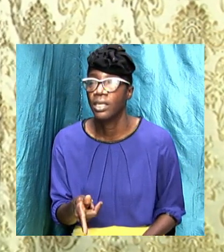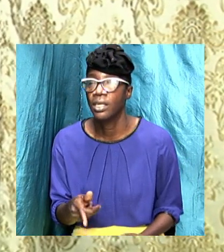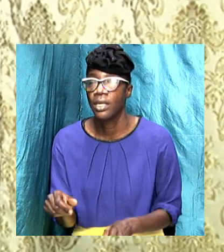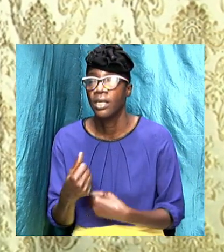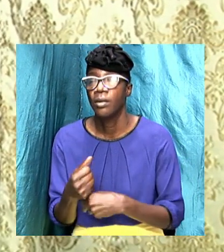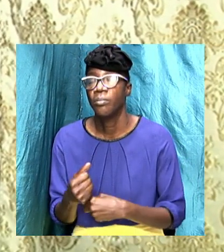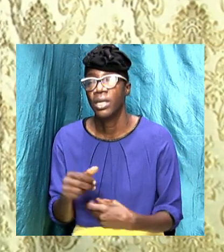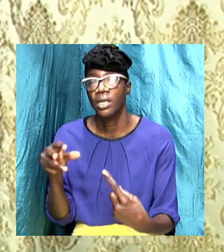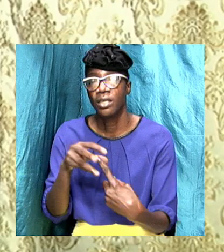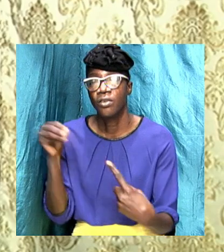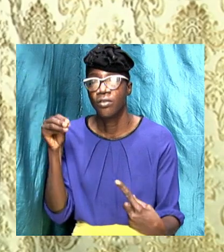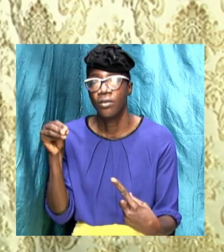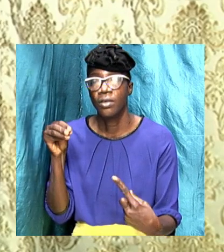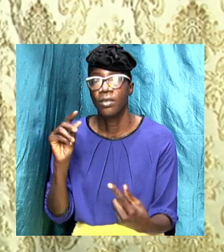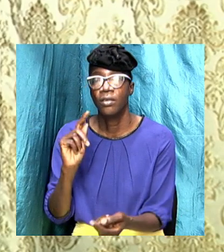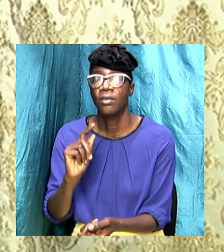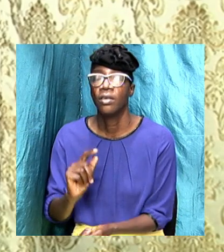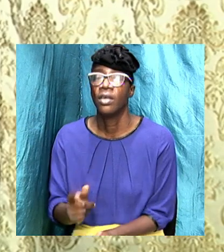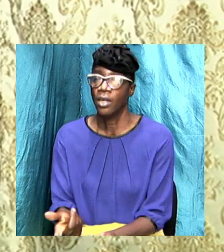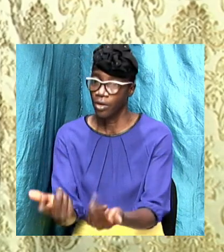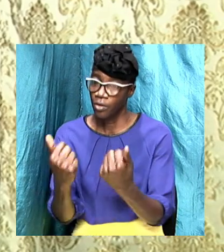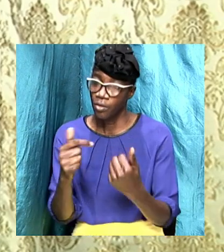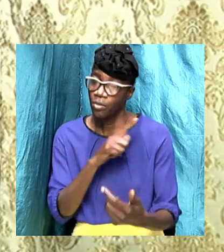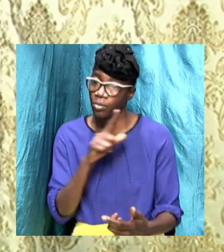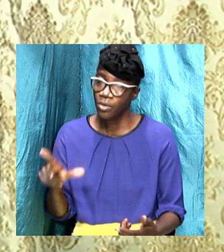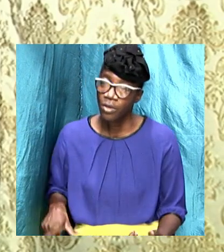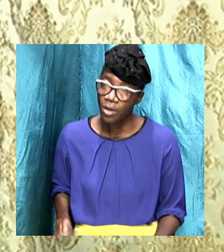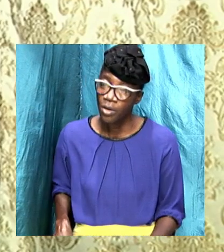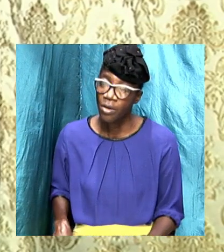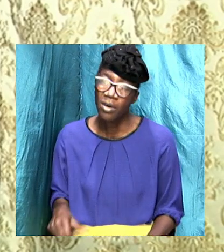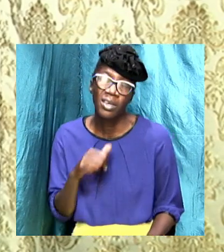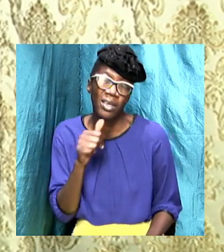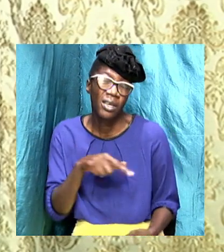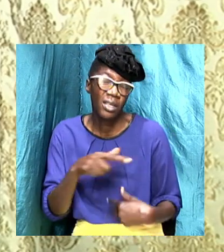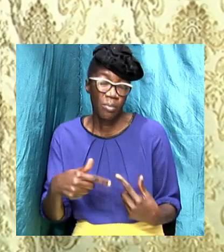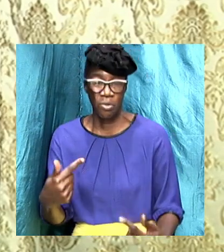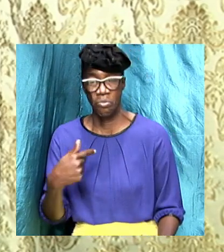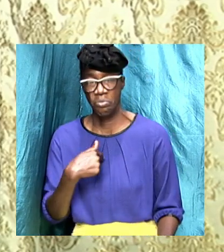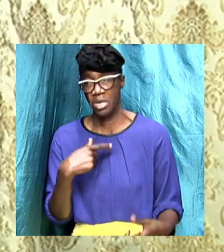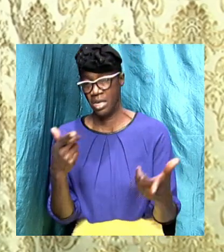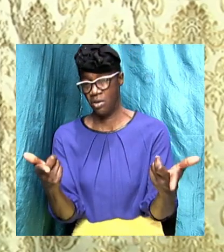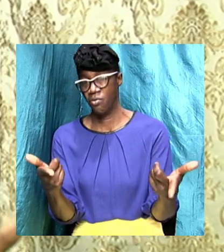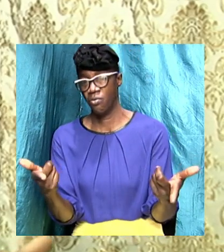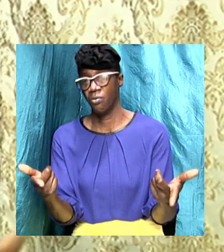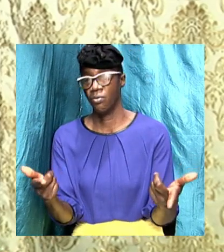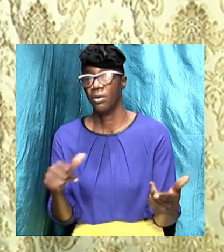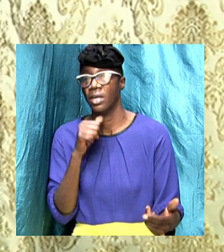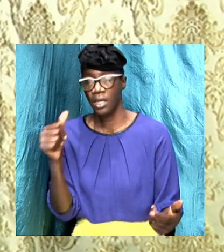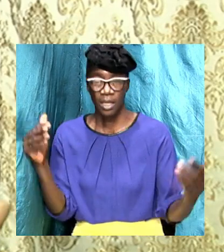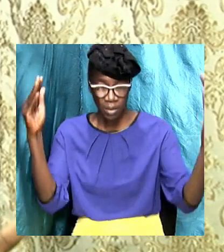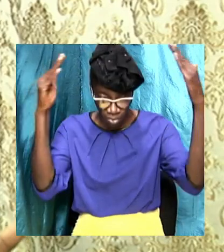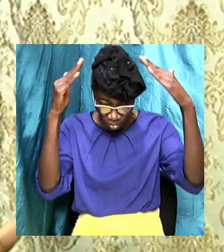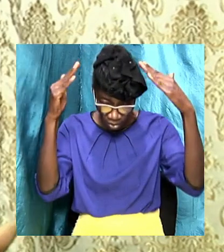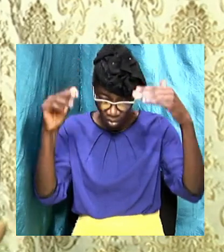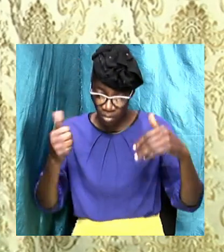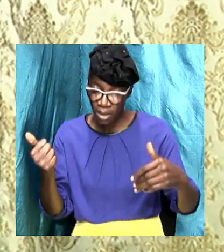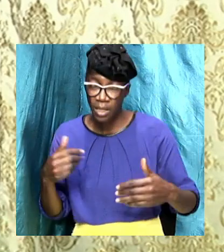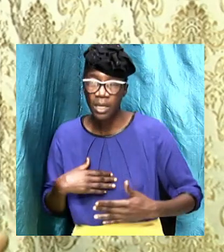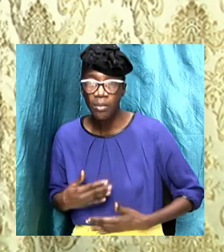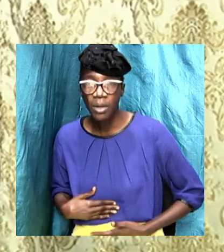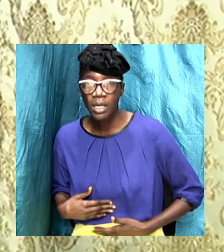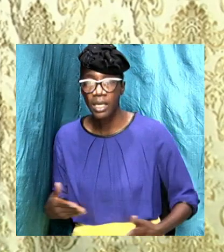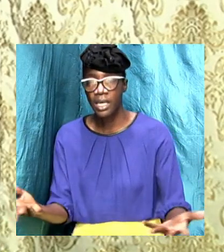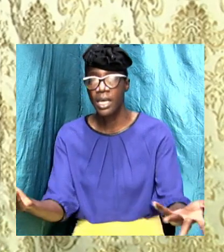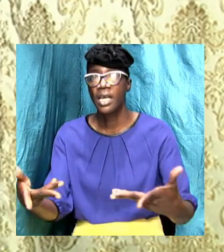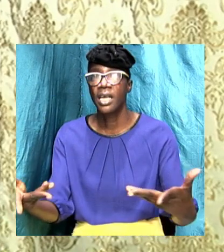make the decision to turn to the Lord. For this is not, you know, about me. It's not about the bishop. It's not about anybody that is